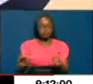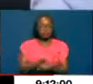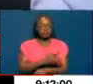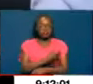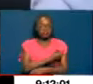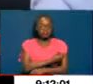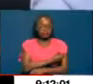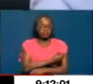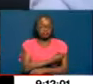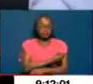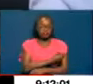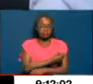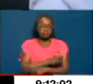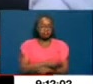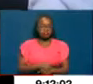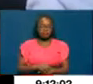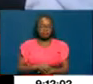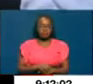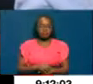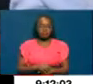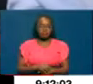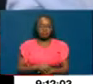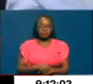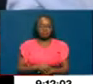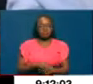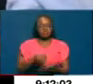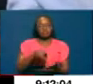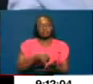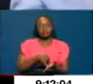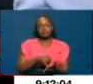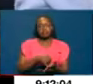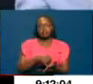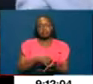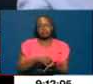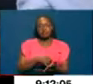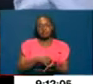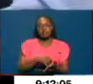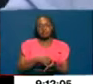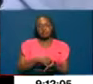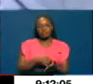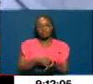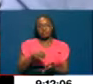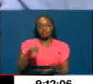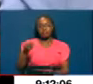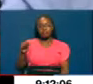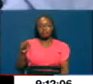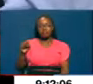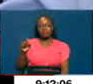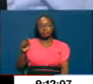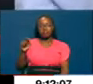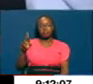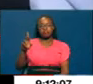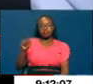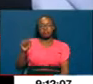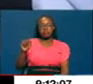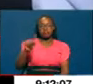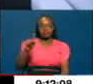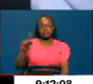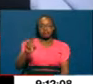far. And this comprise of the AstraZeneca vaccine, which is the